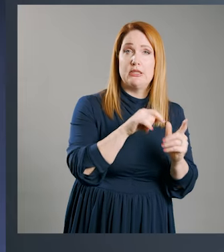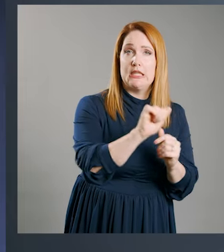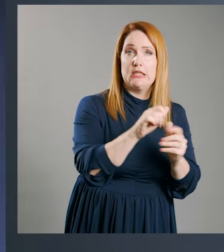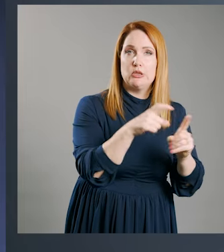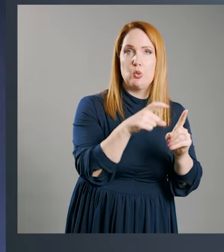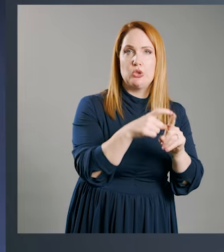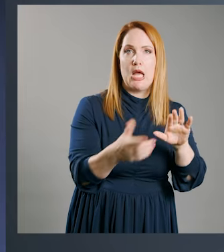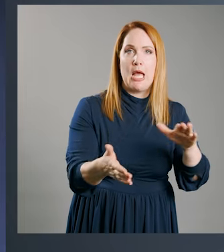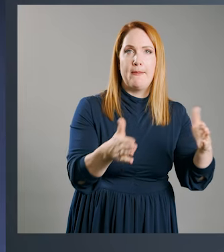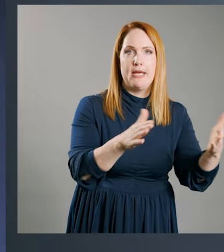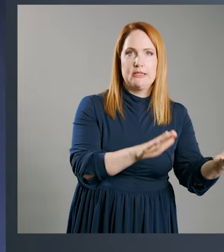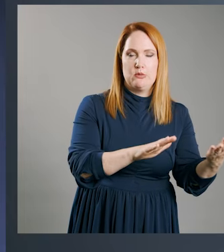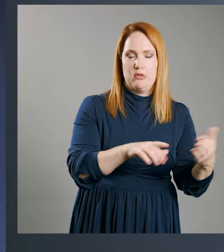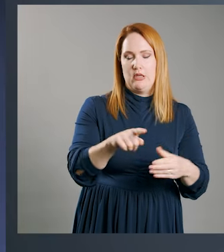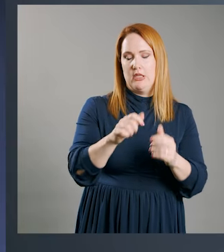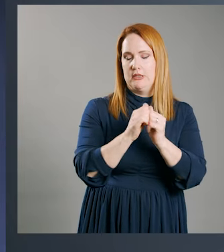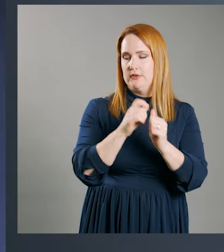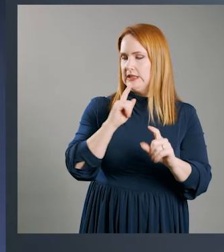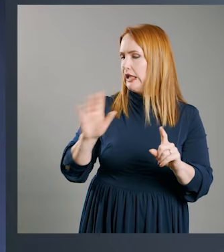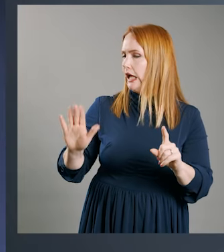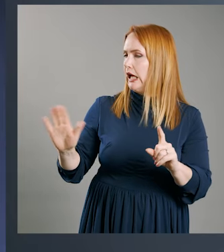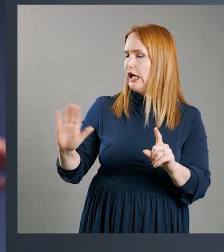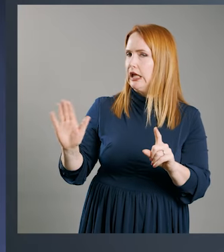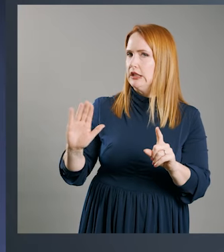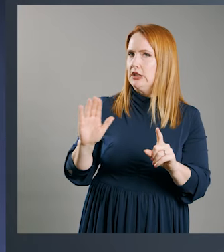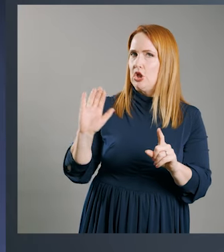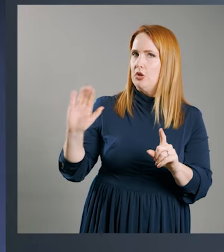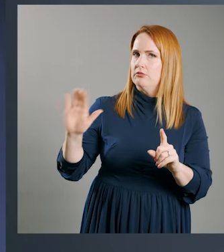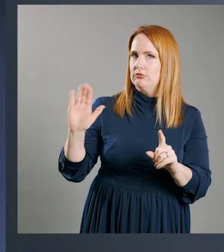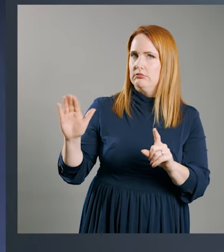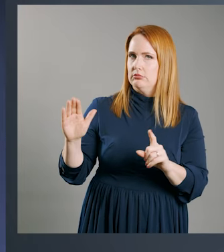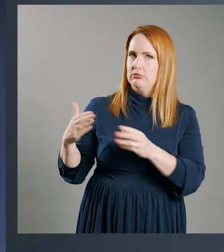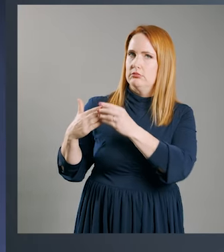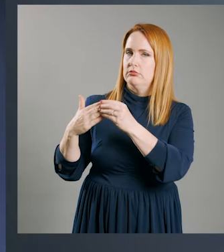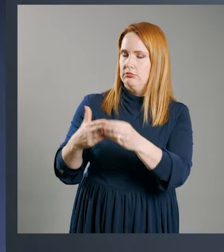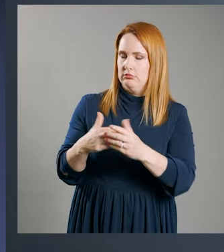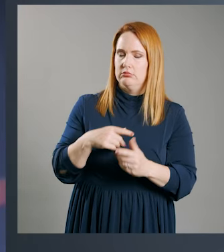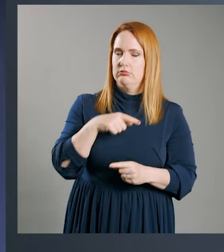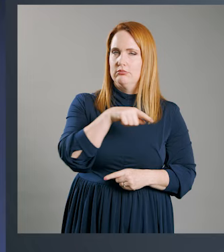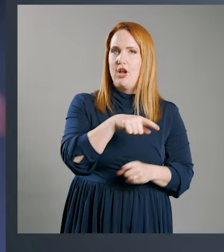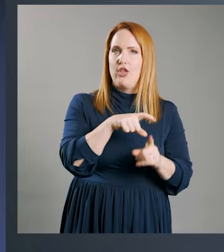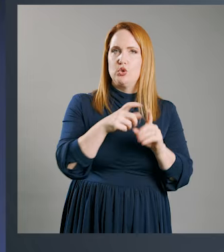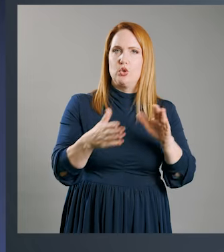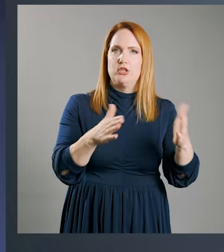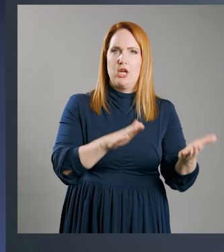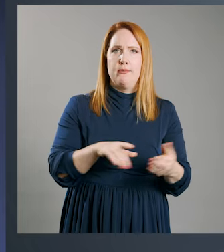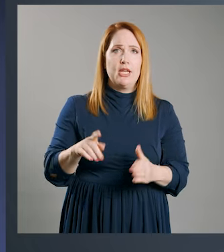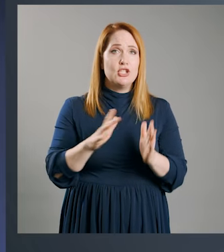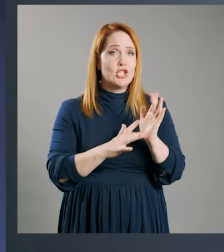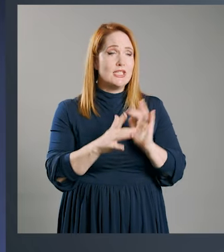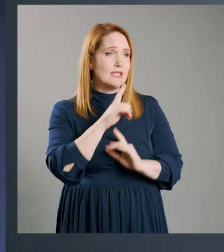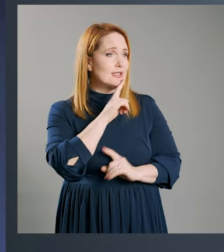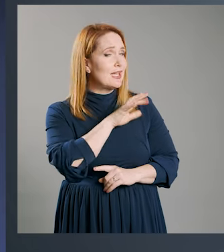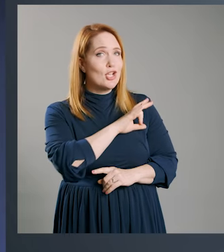was heartbroken. His friend said, don't bother the teacher anymore. Your daughter is dead. And Jesus said, don't be afraid, just